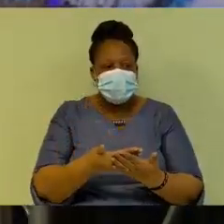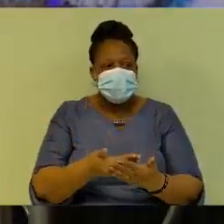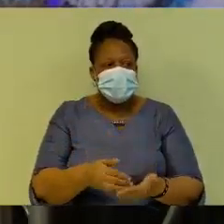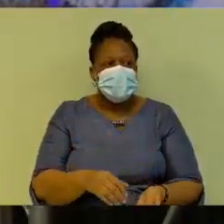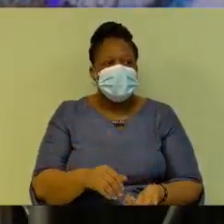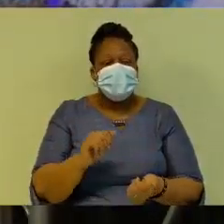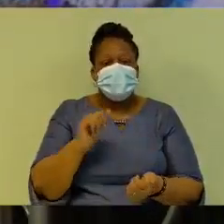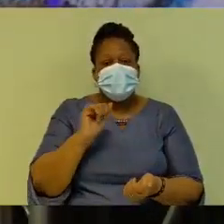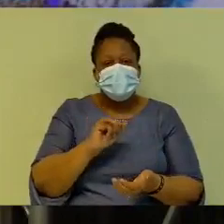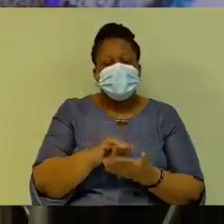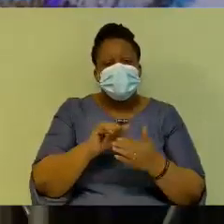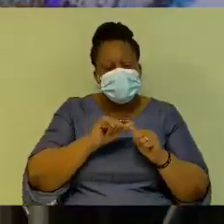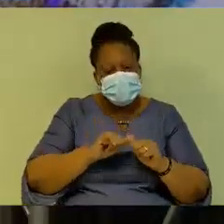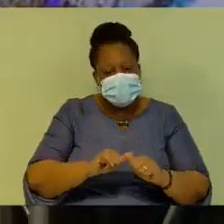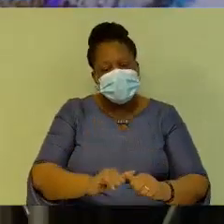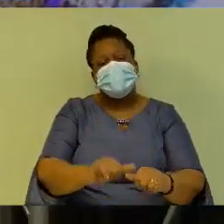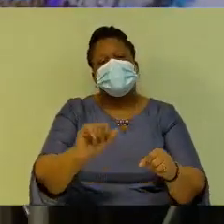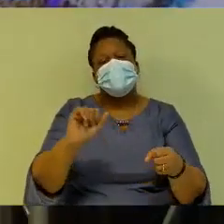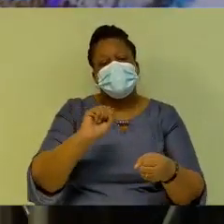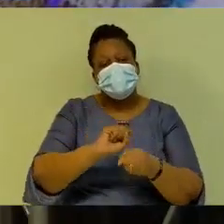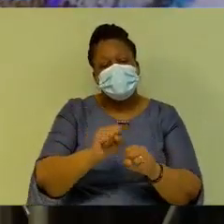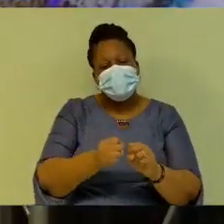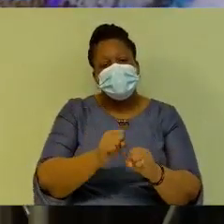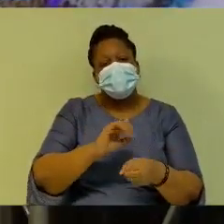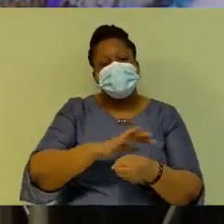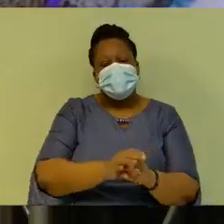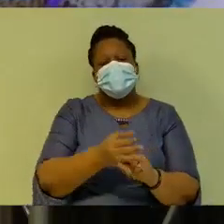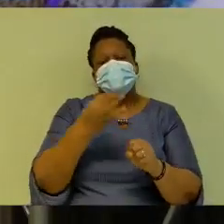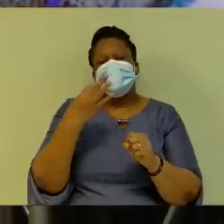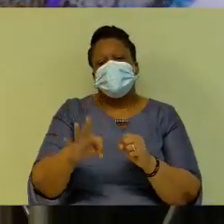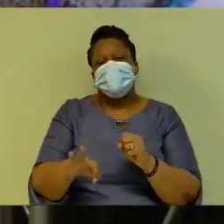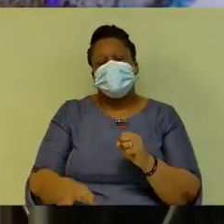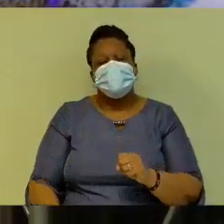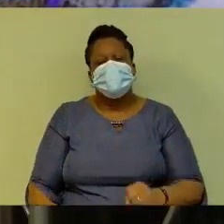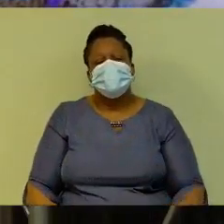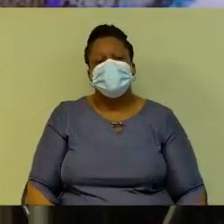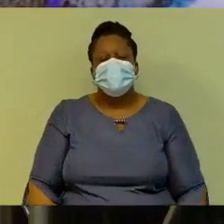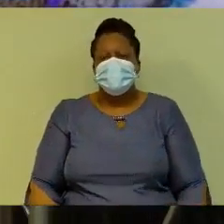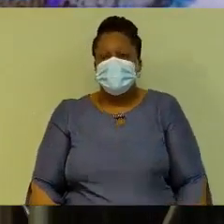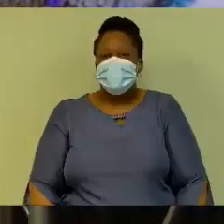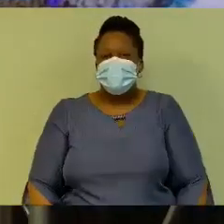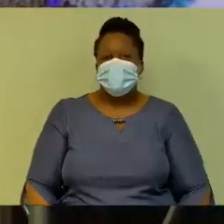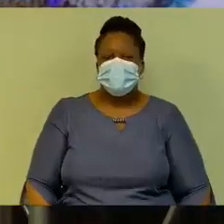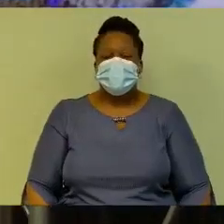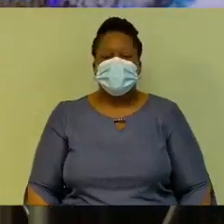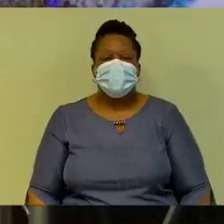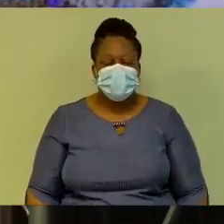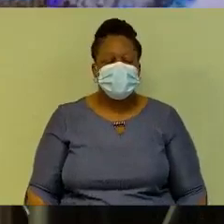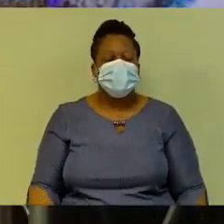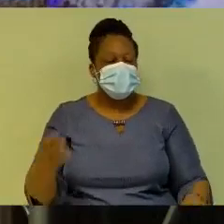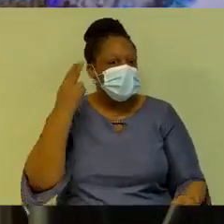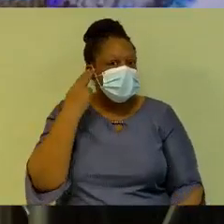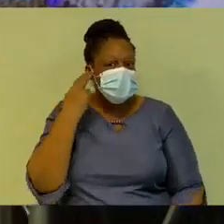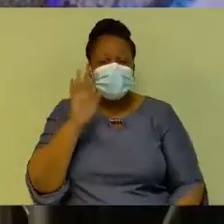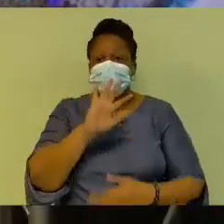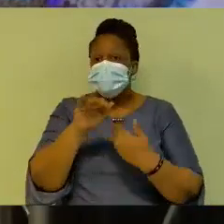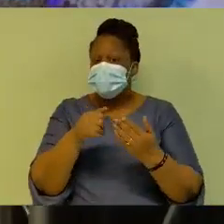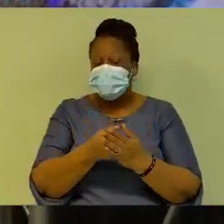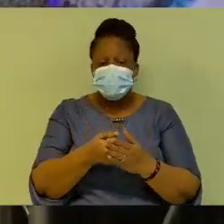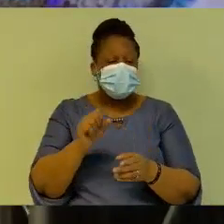to continue the fight against COVID-19. You keep hearing that it's an all of